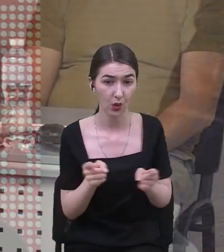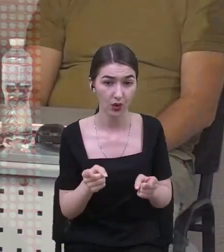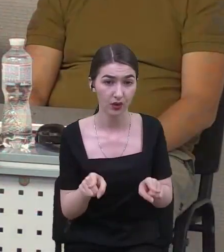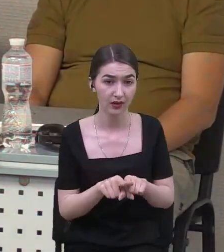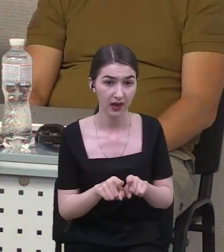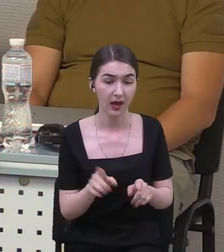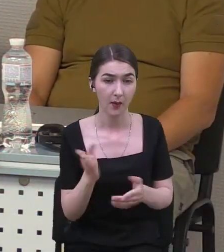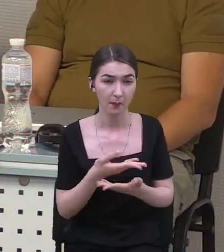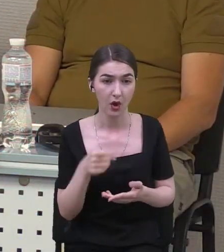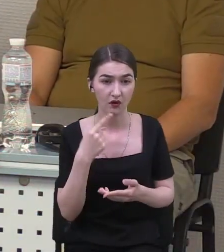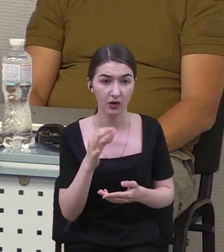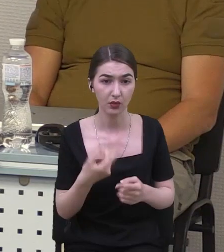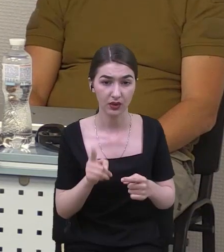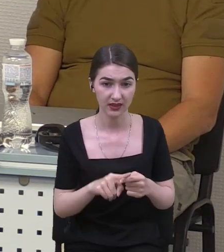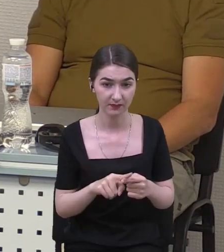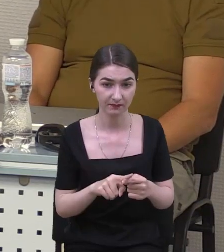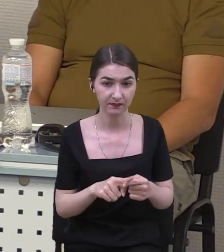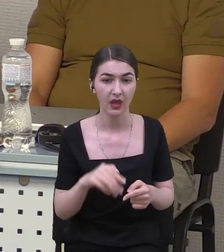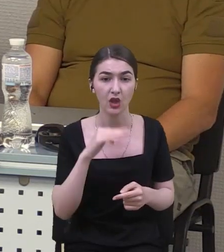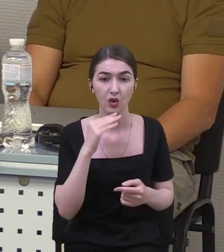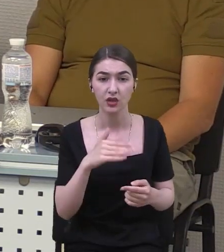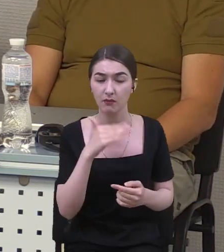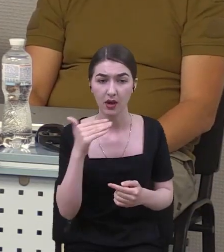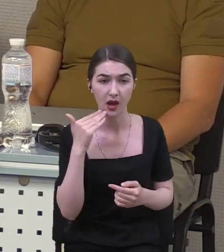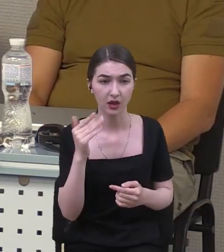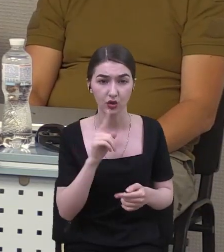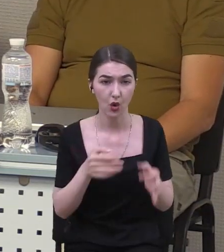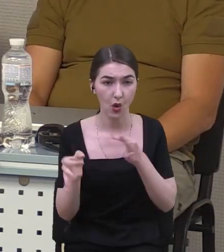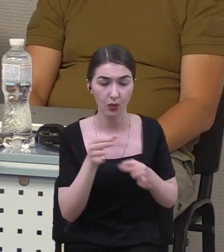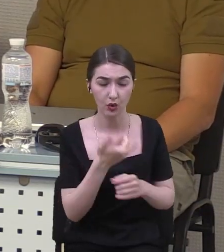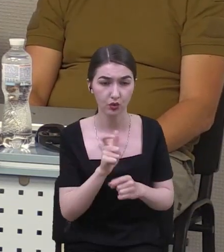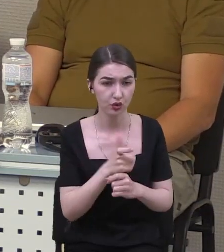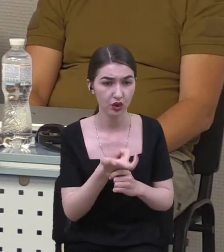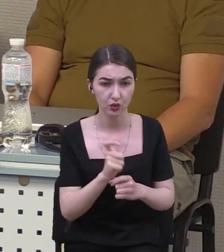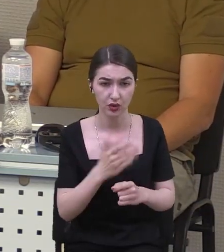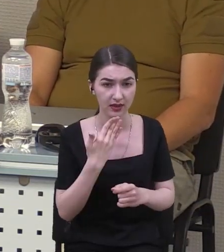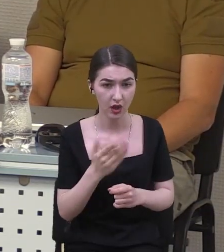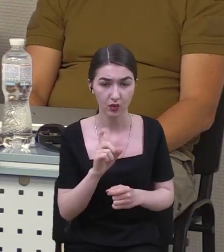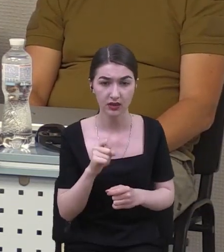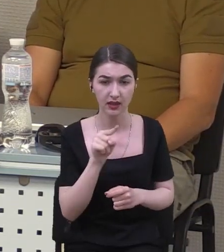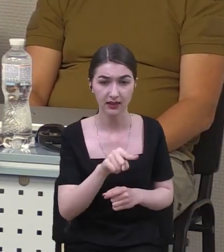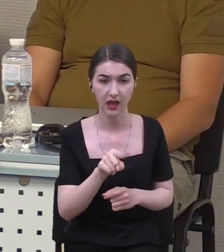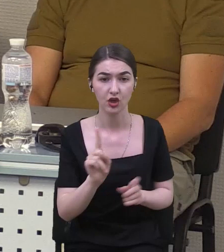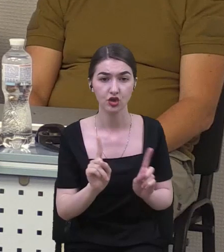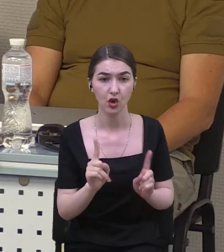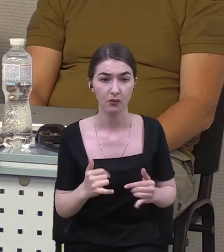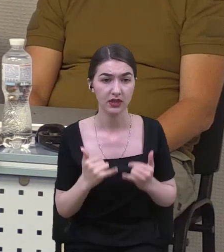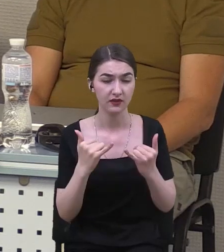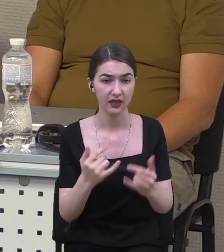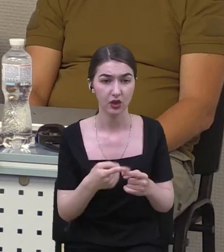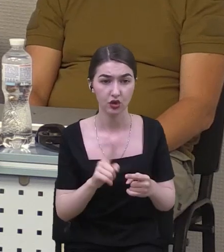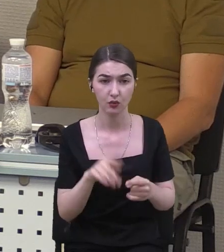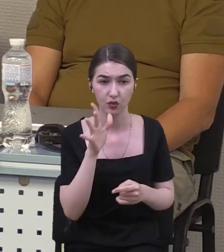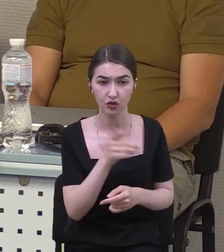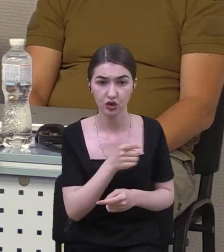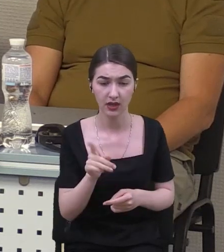lot, actually. So that's wonderful, and thank you very much for taking the time. And this is something that generally